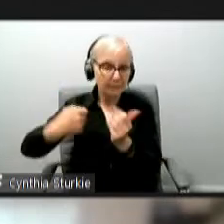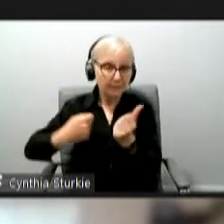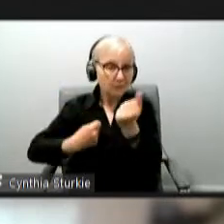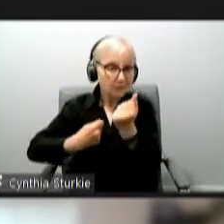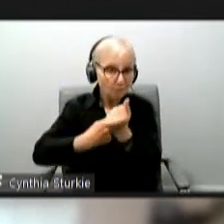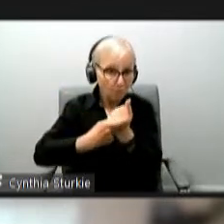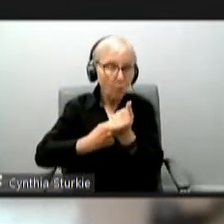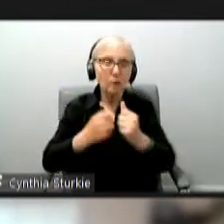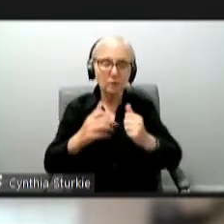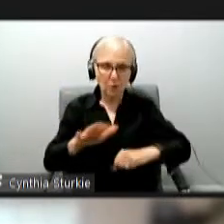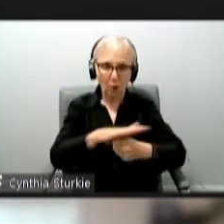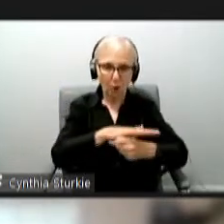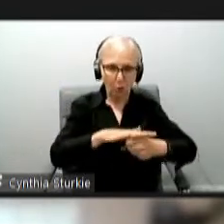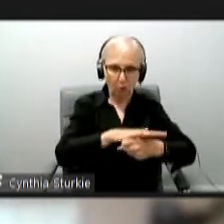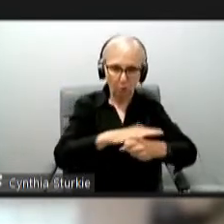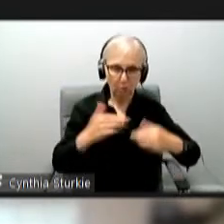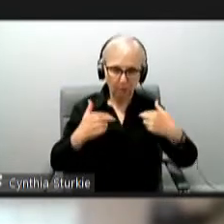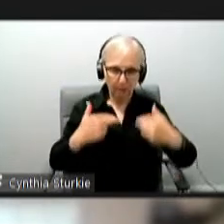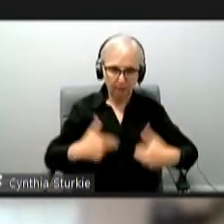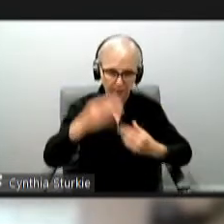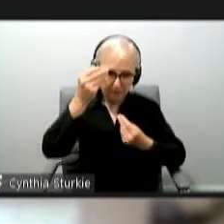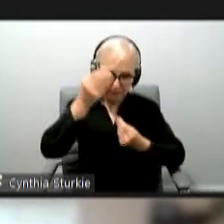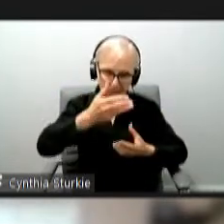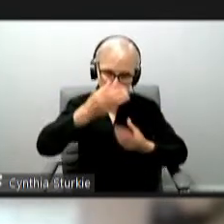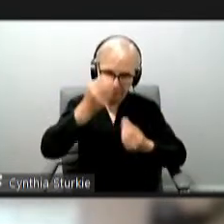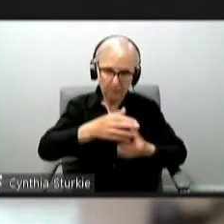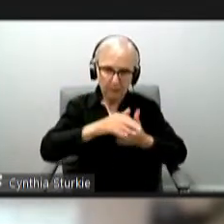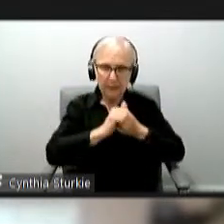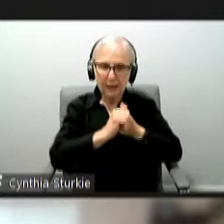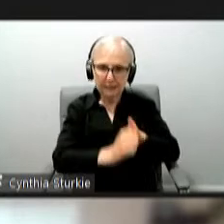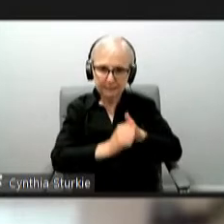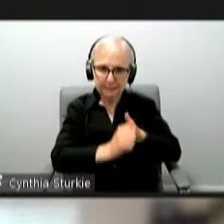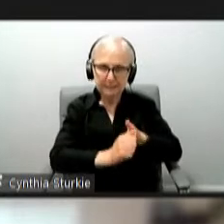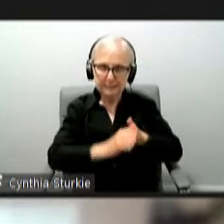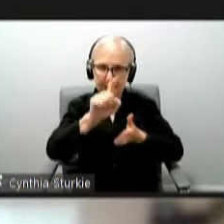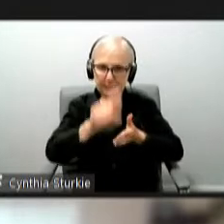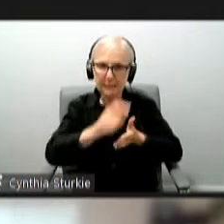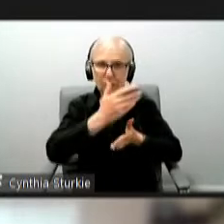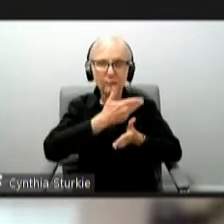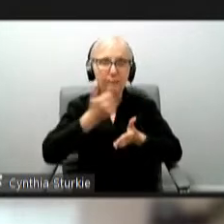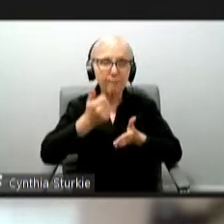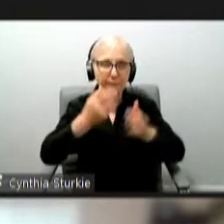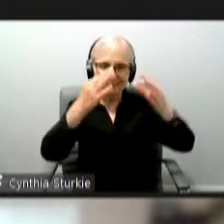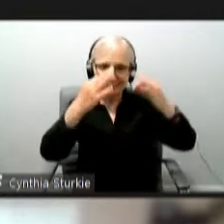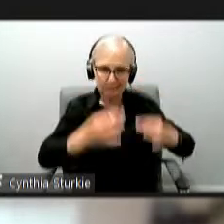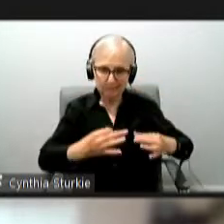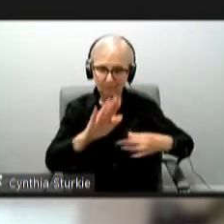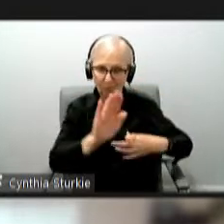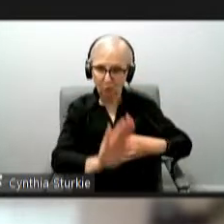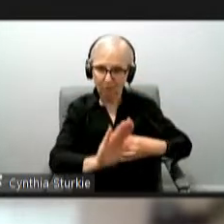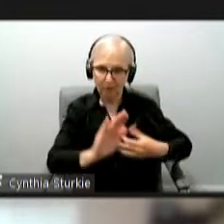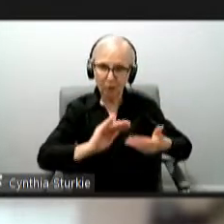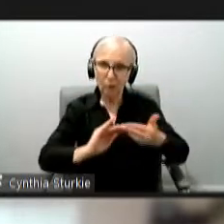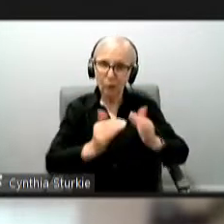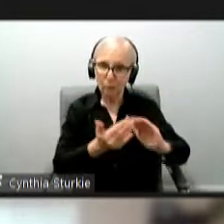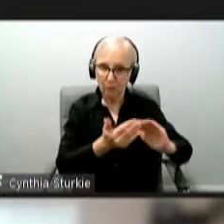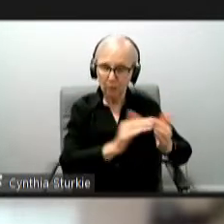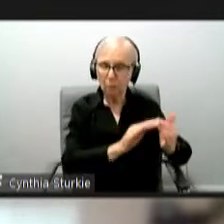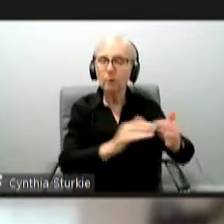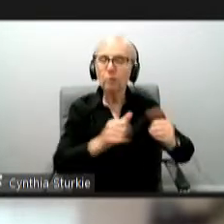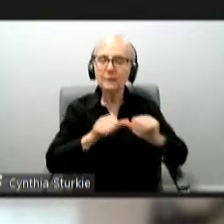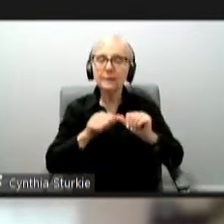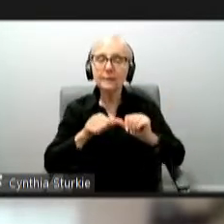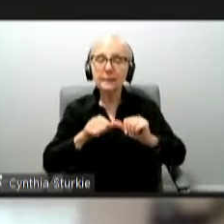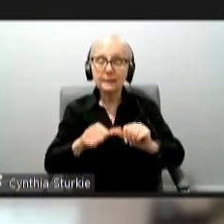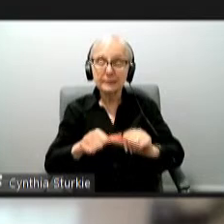local public health agencies and giving them the information and the guidance they need to make the best decisions for their community. We will continue